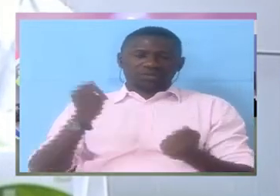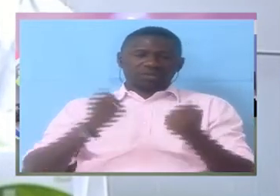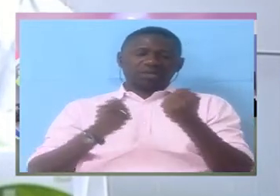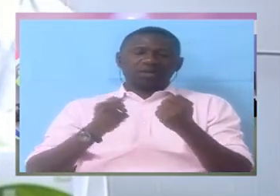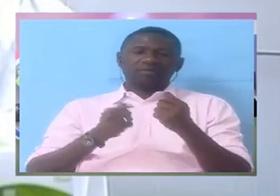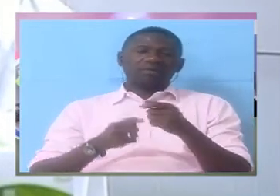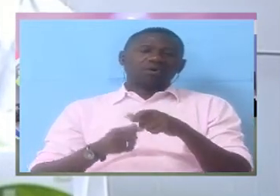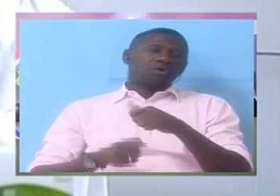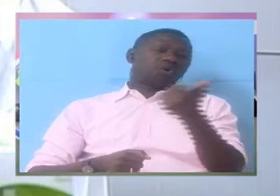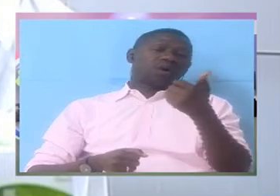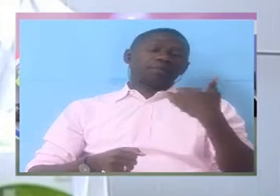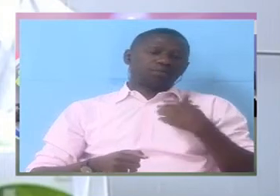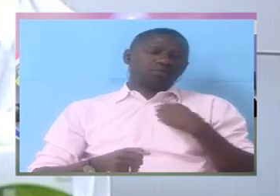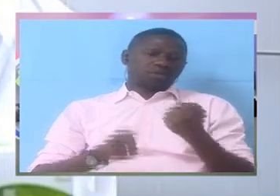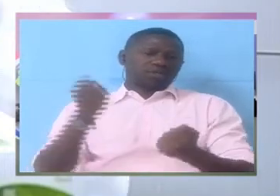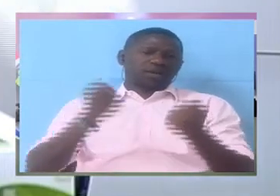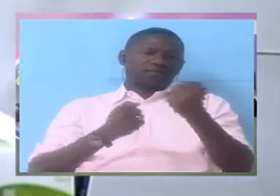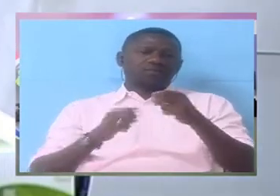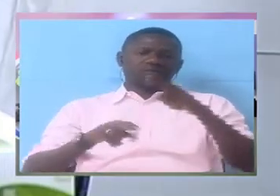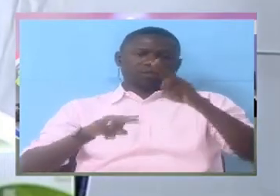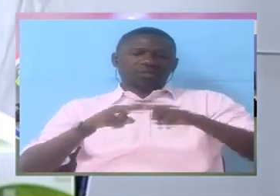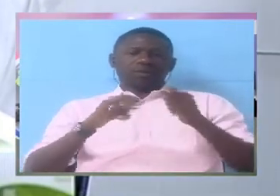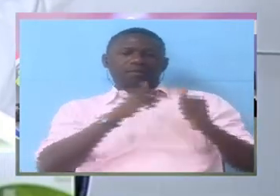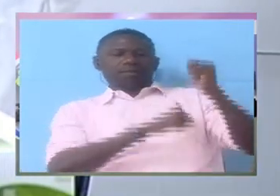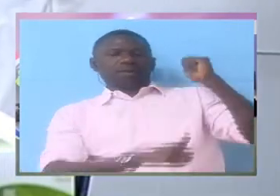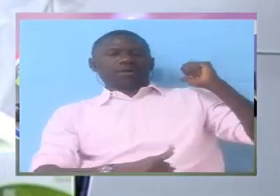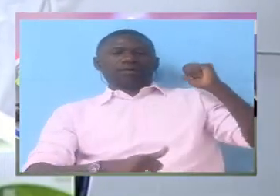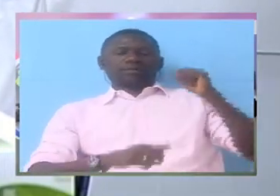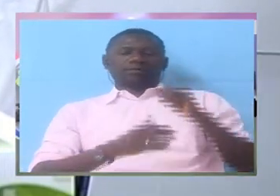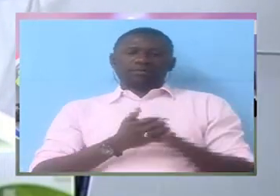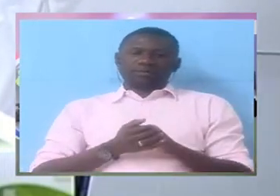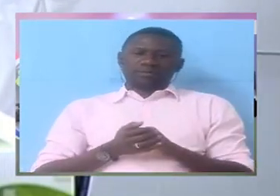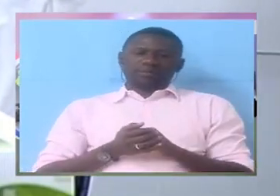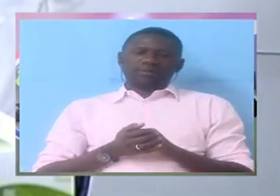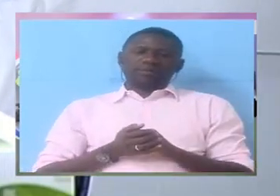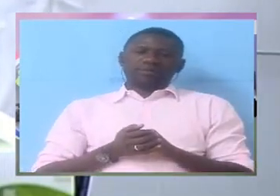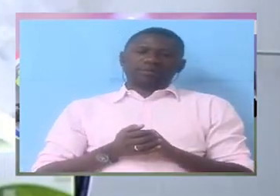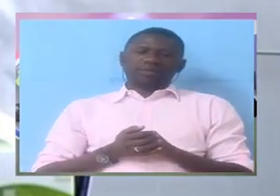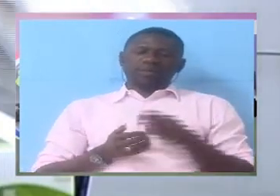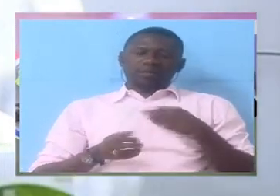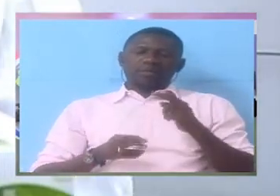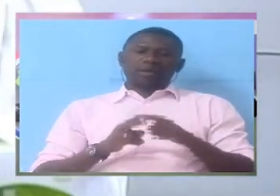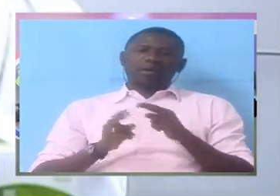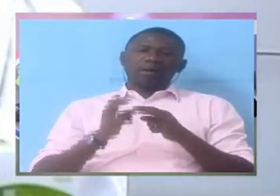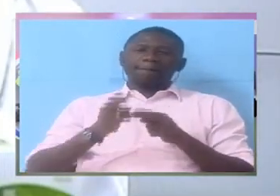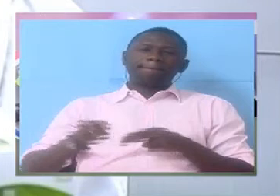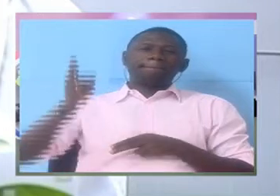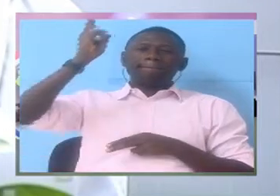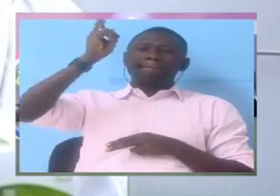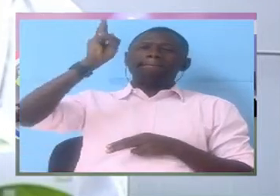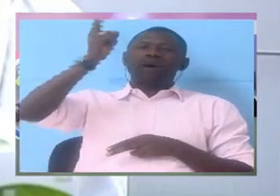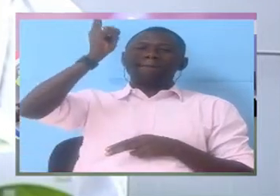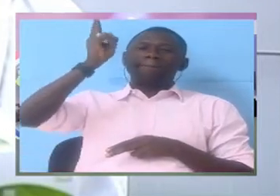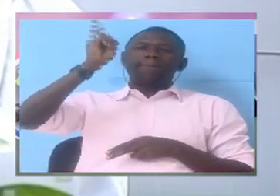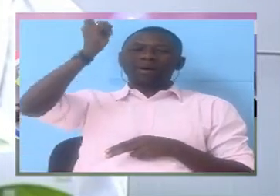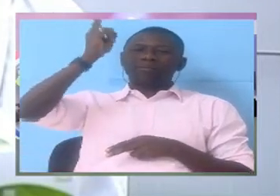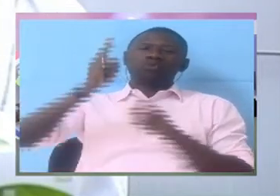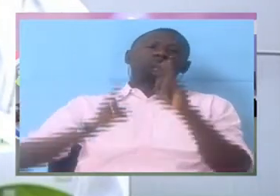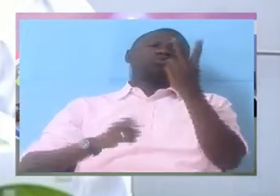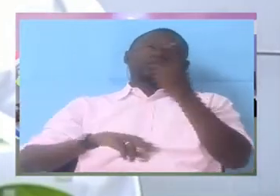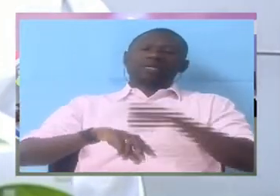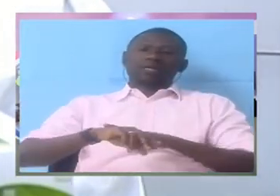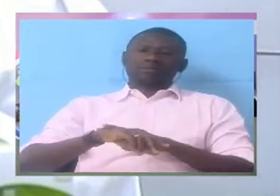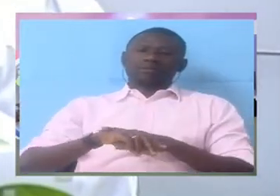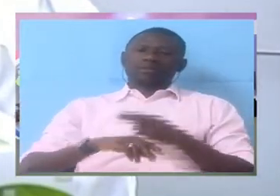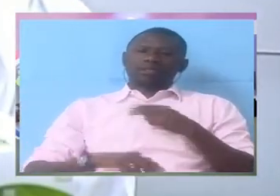la moto burindika utumo. Yeah, he fired. He made an open fire twice. A kilo fai santo sinyafula. And